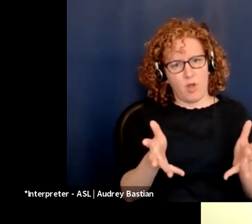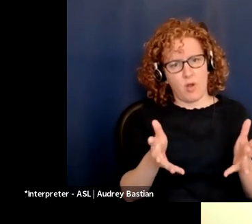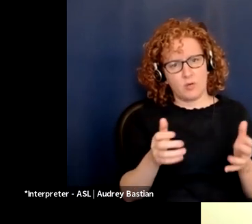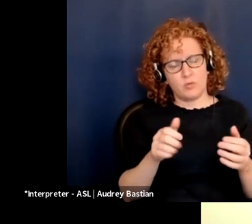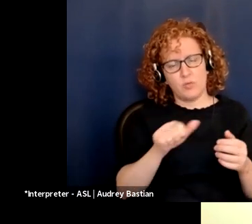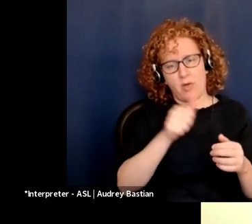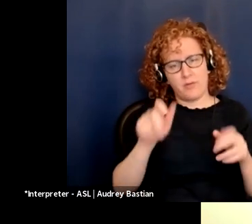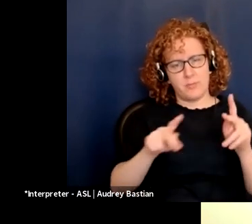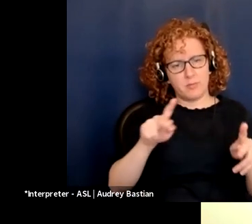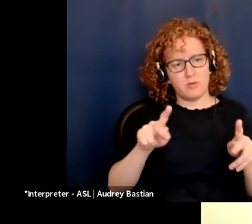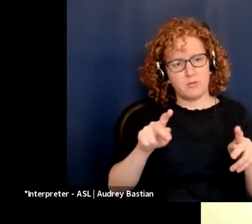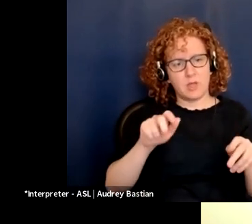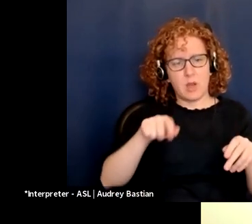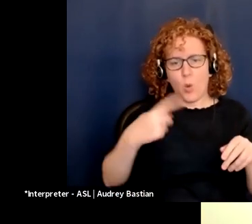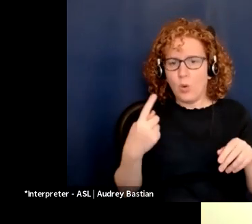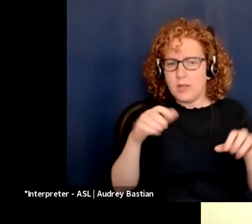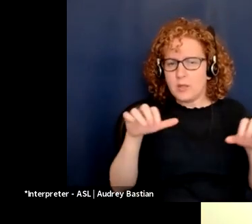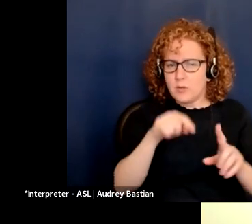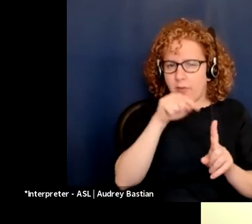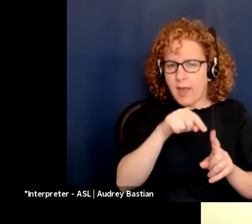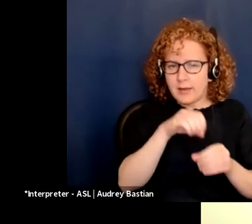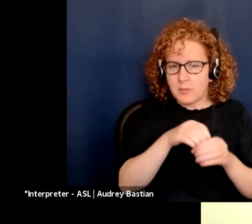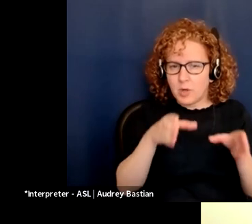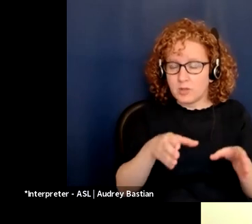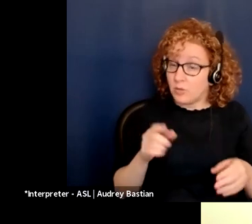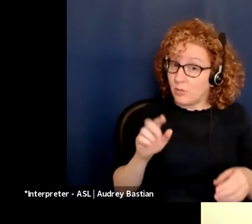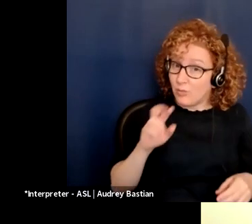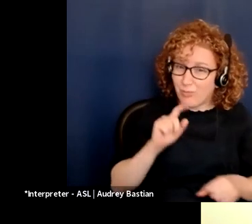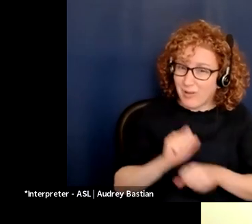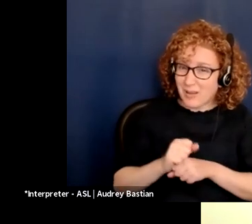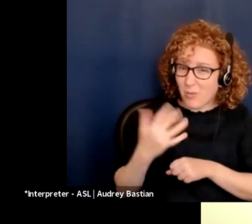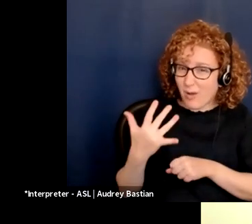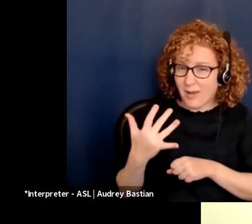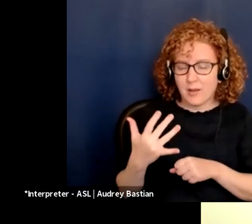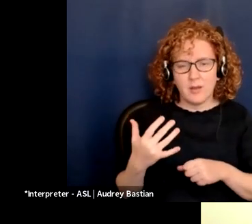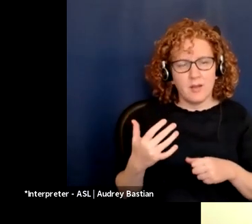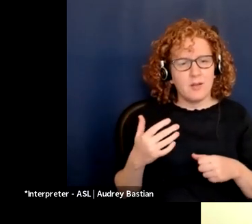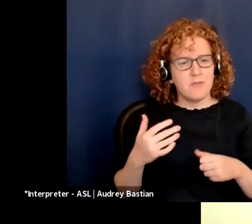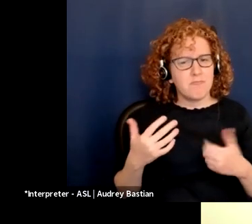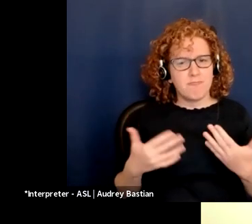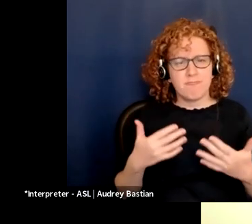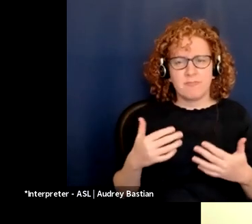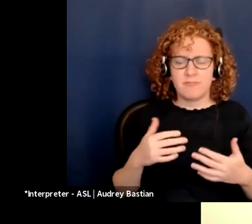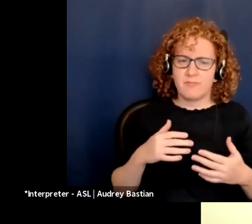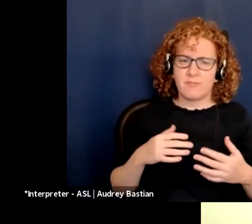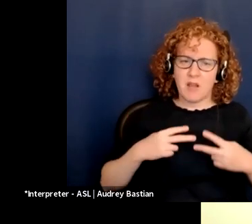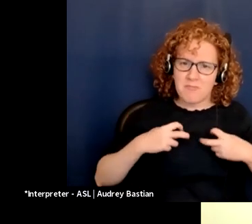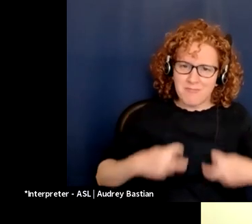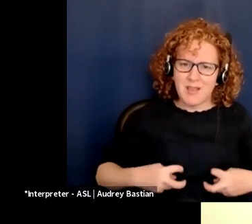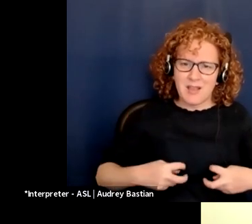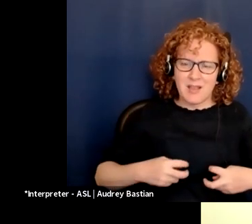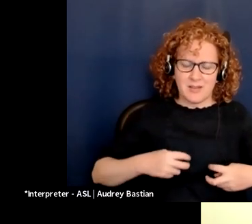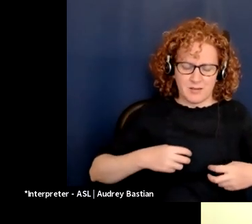other people and you can only do that in person. Oh, really? Why? And like, just get in touch with your inner three-year-old